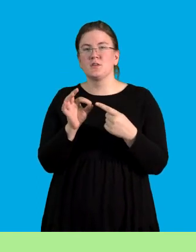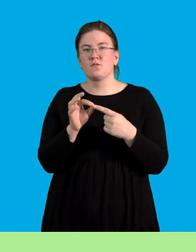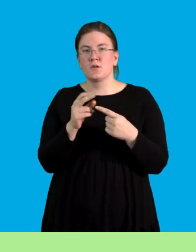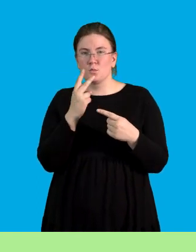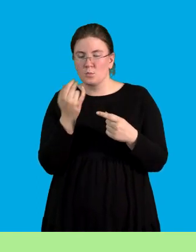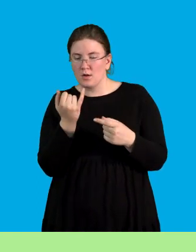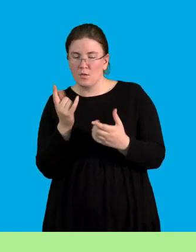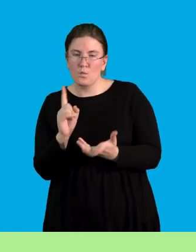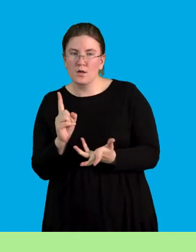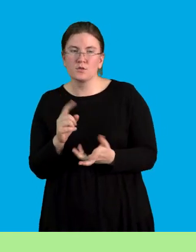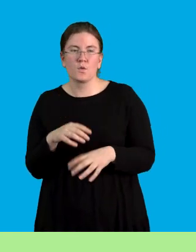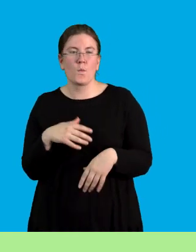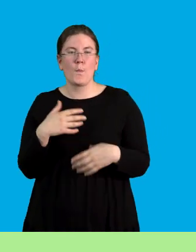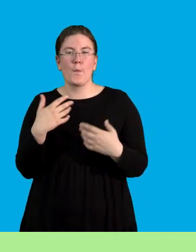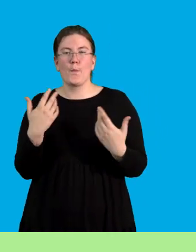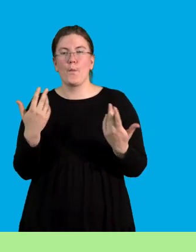detail or